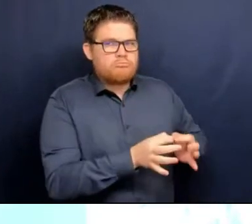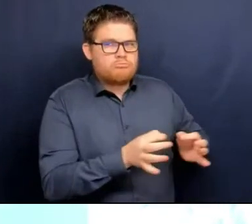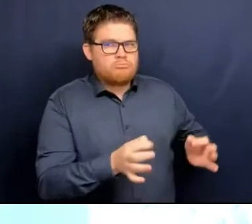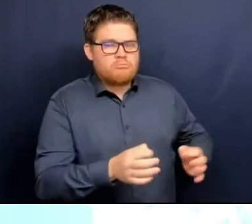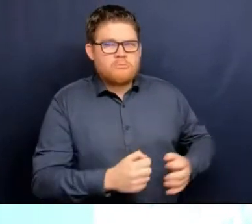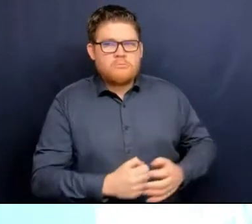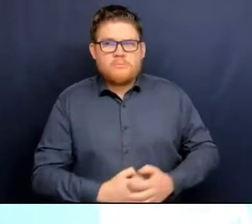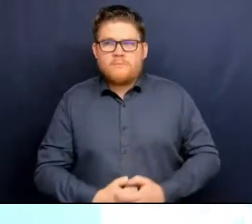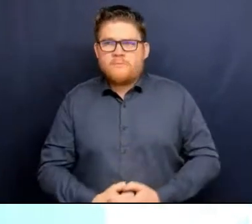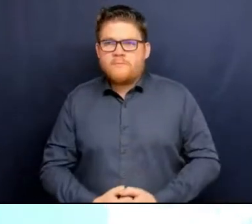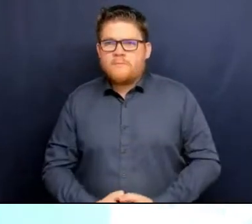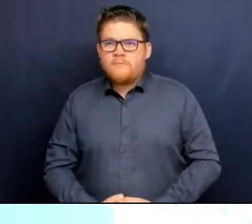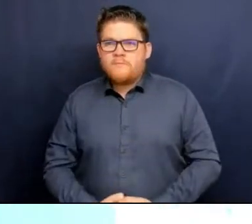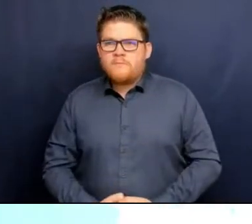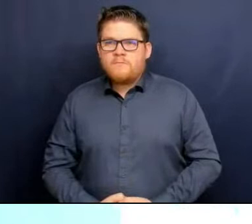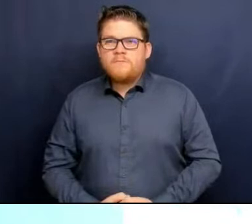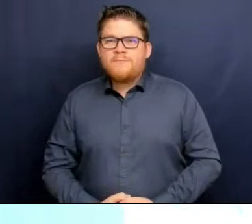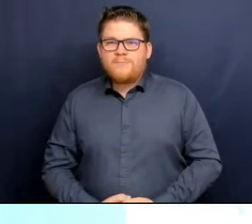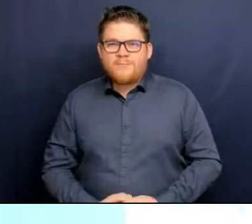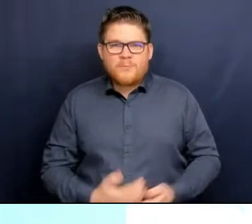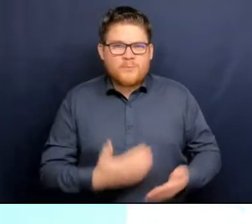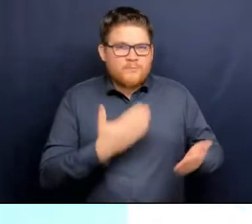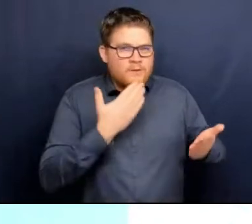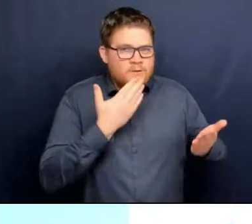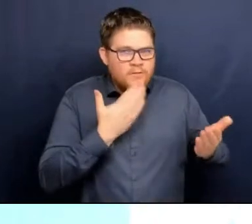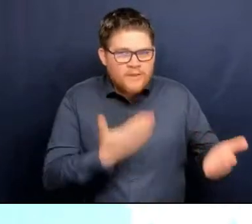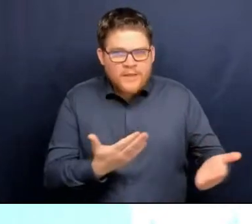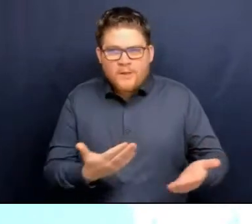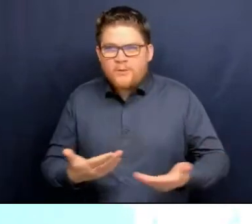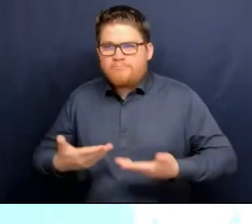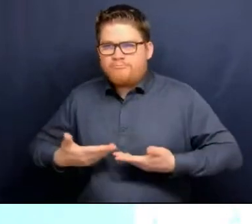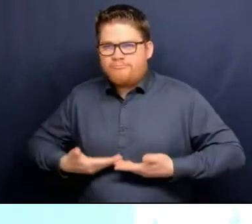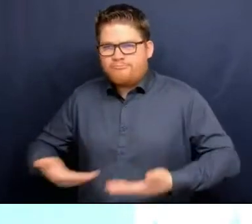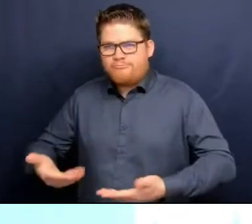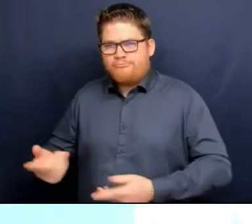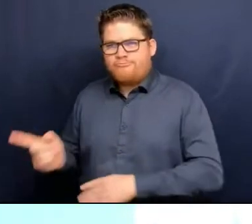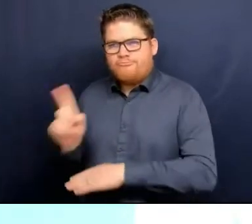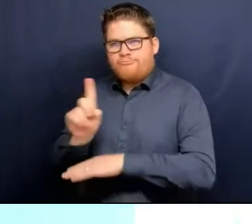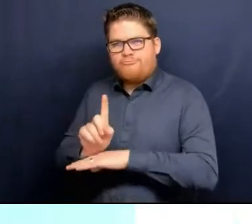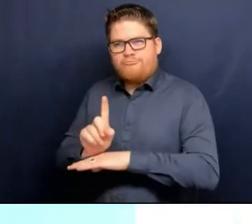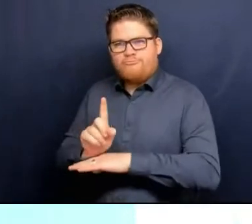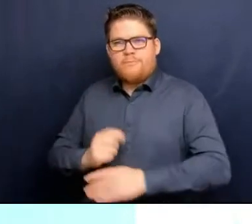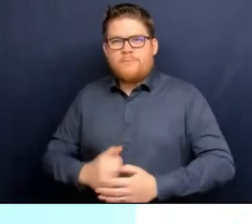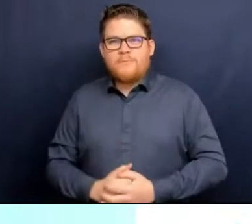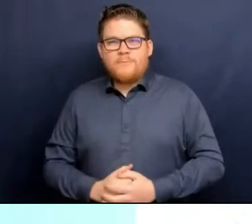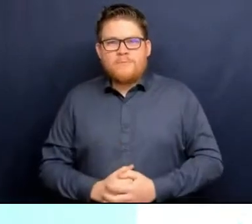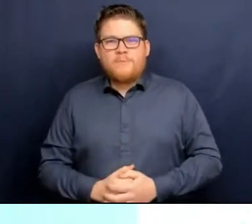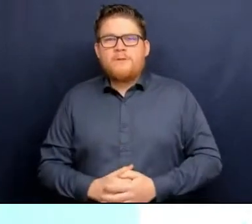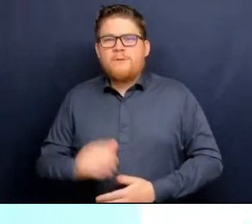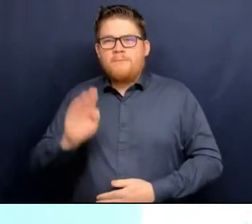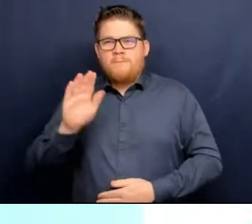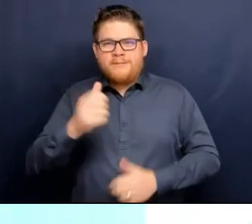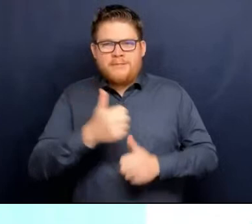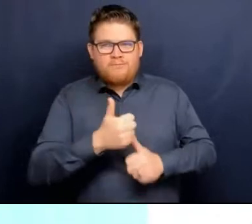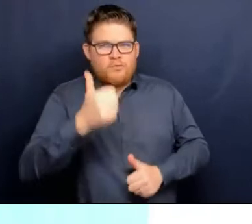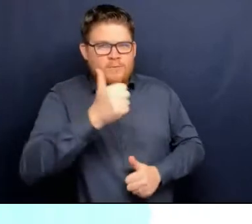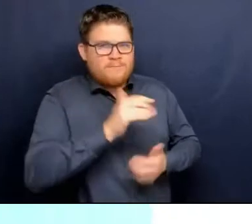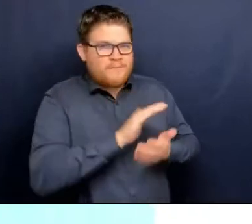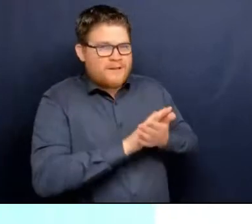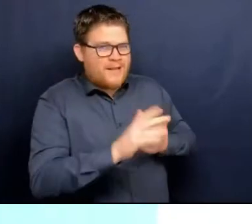And thank you, Minister Rank, for the invitation again. Premier, it's always good to see you. You're looking